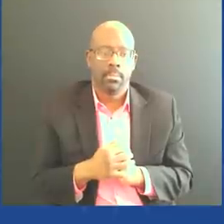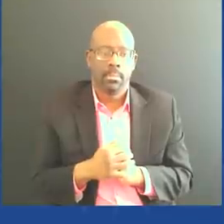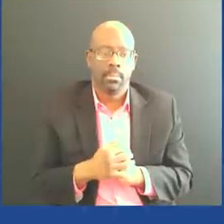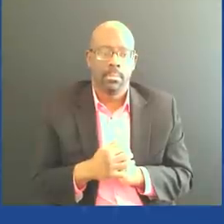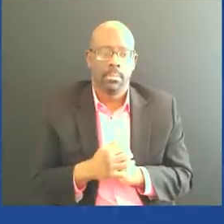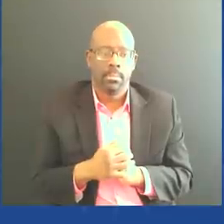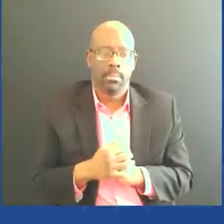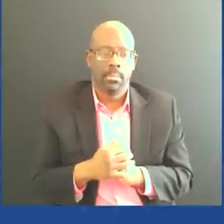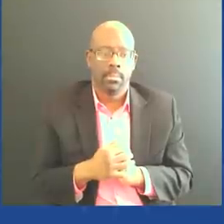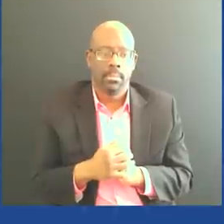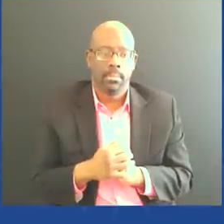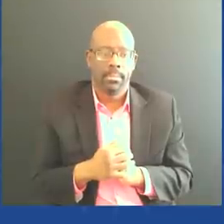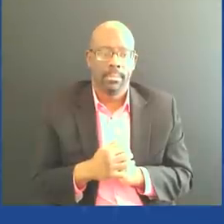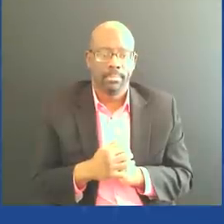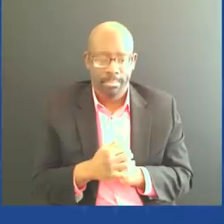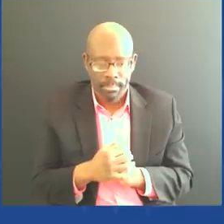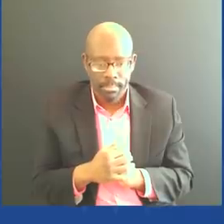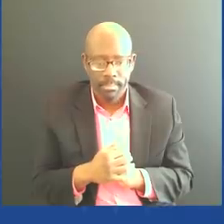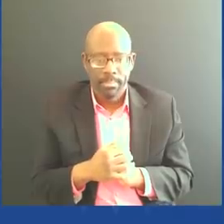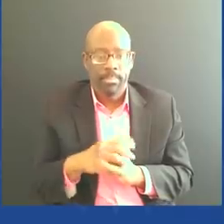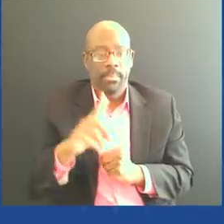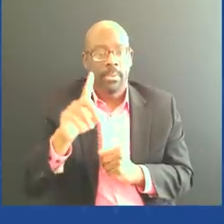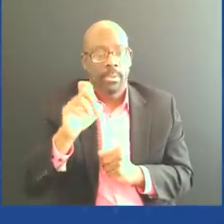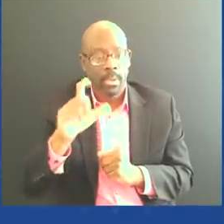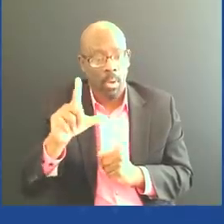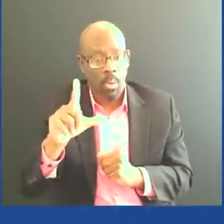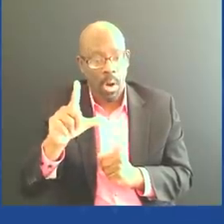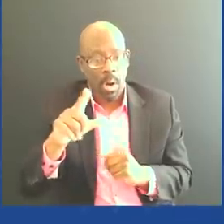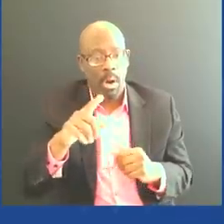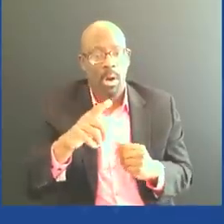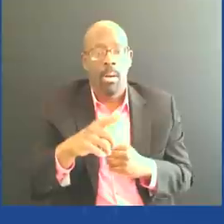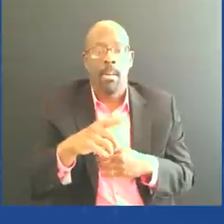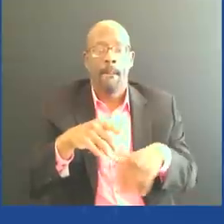Delaware, parade, rest.